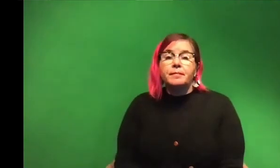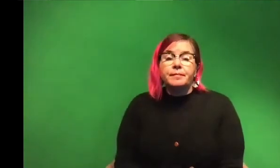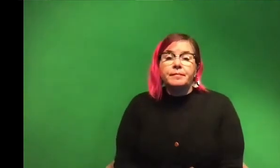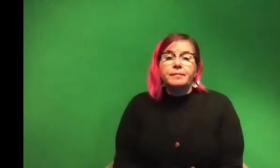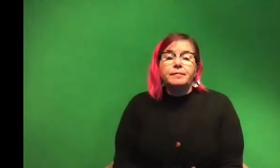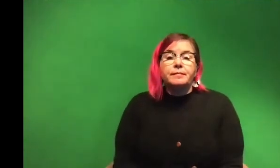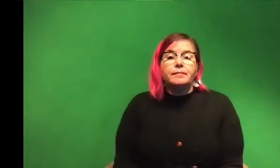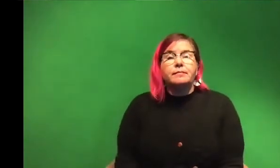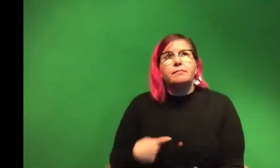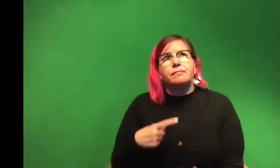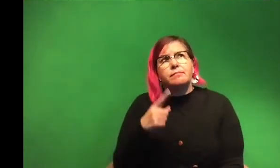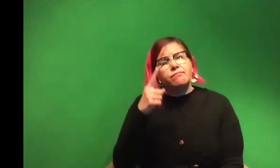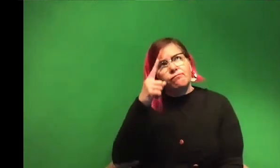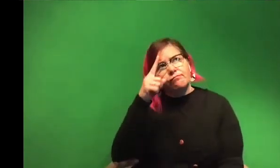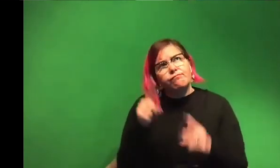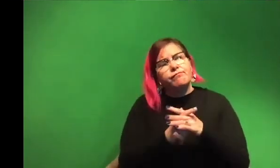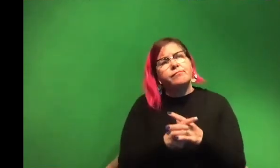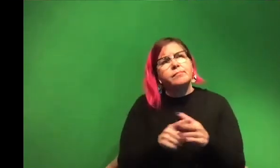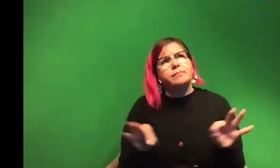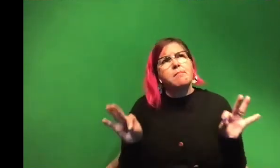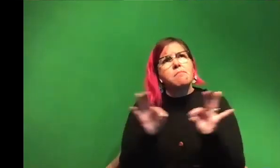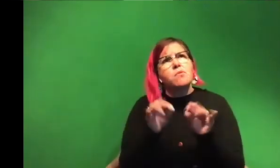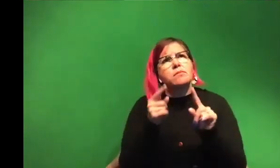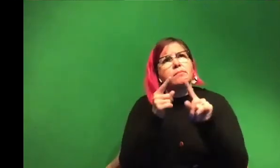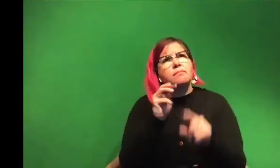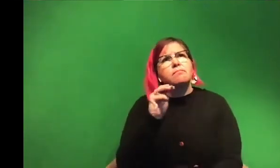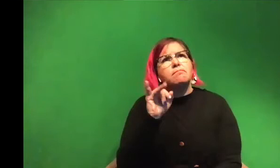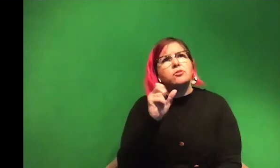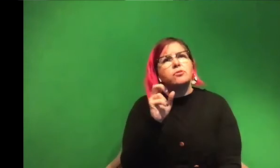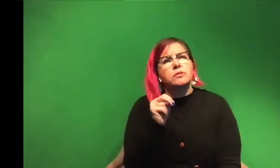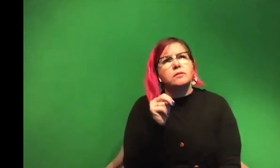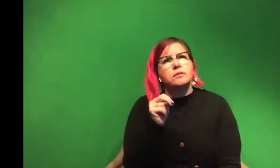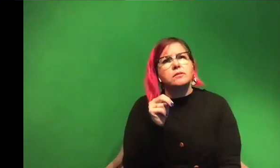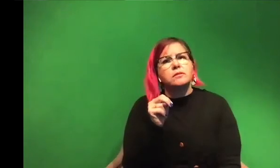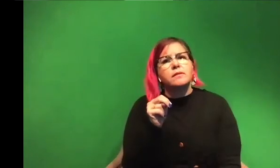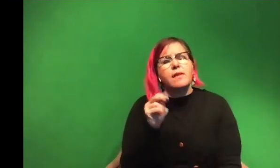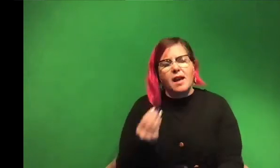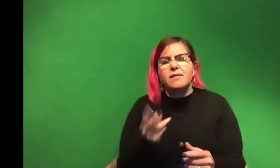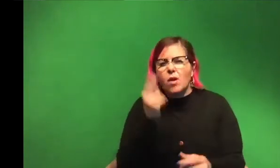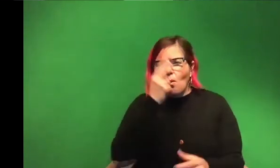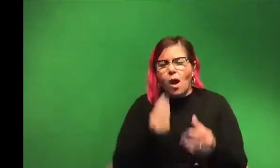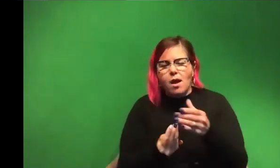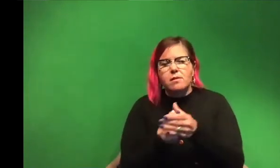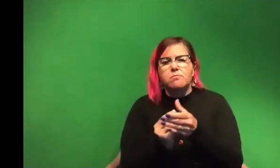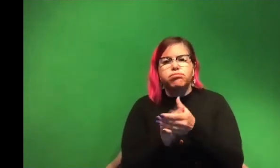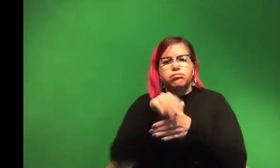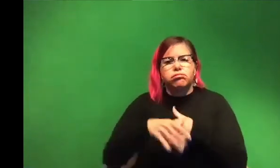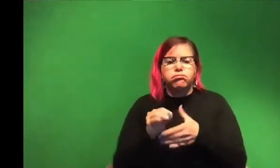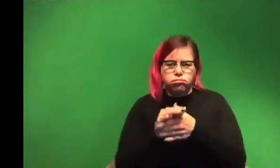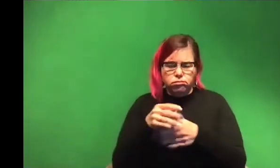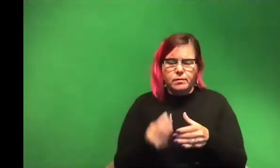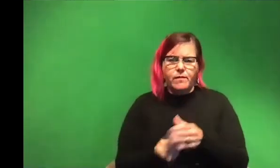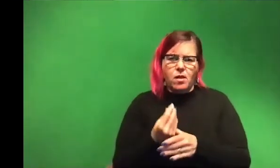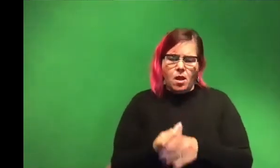I think of a significant mission, I think of the Kilauea eruption in Hawaii. Um,